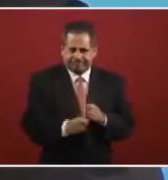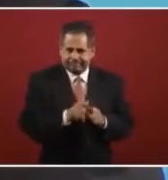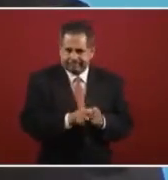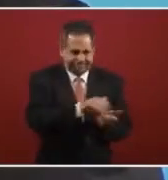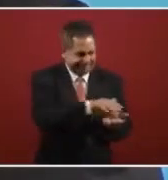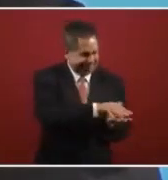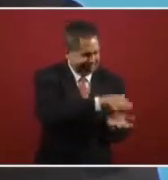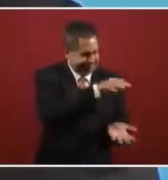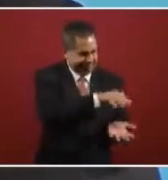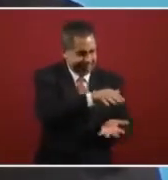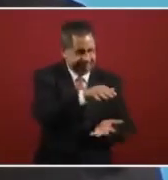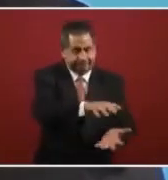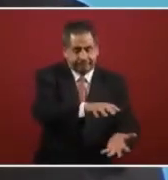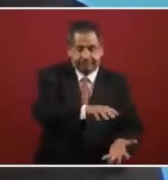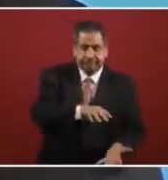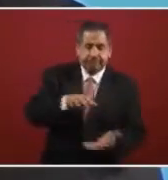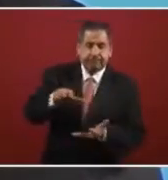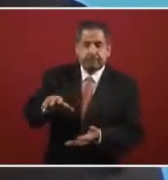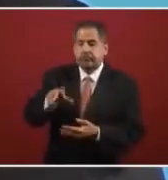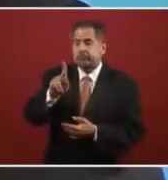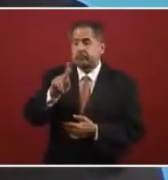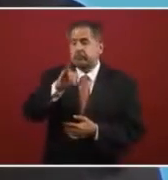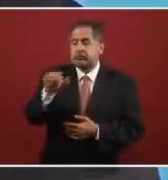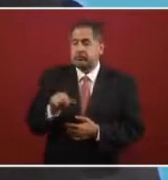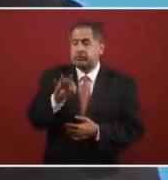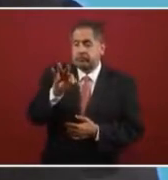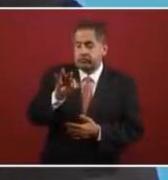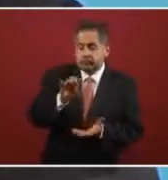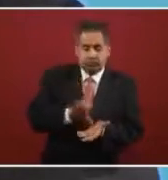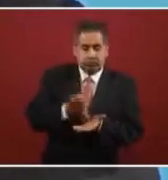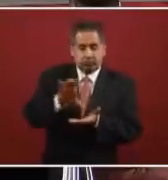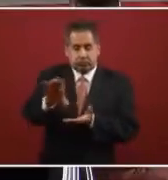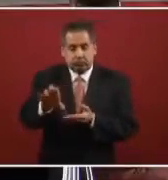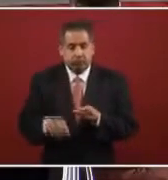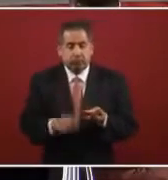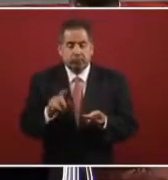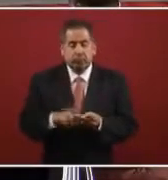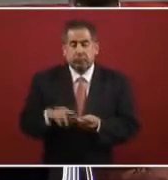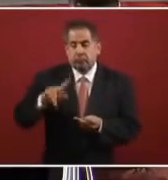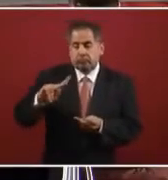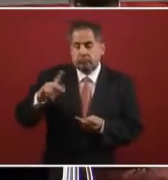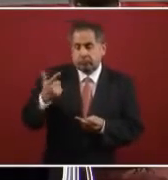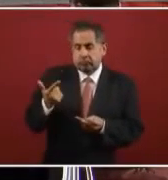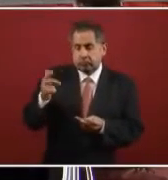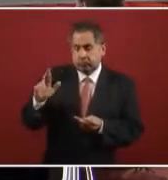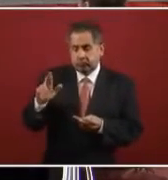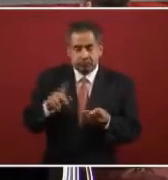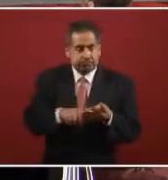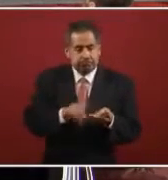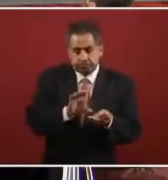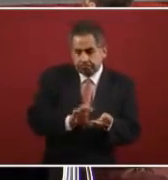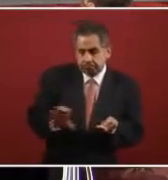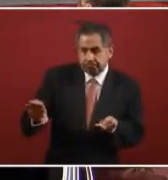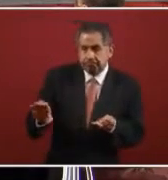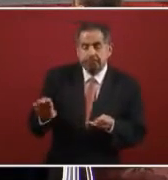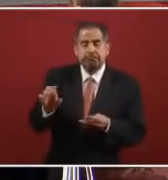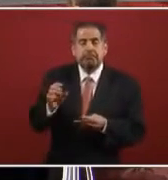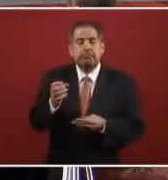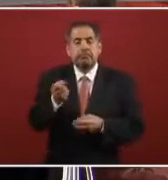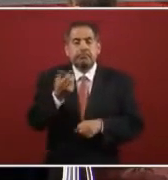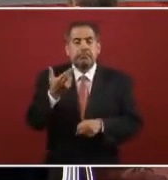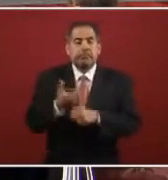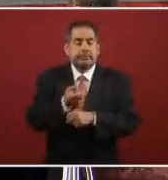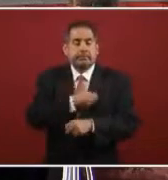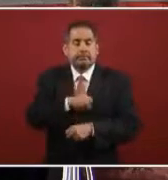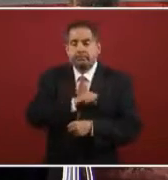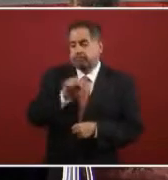se fue the al cash Poder Judicial de la Federación, went to the se federal fue a la power, Procuraduría General de la República y to se fue a the, la Secretaría de Salud. to the